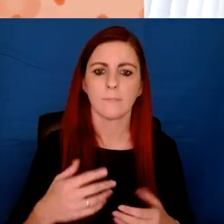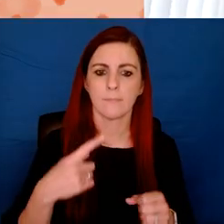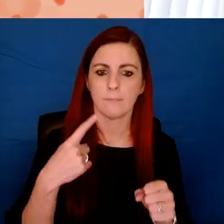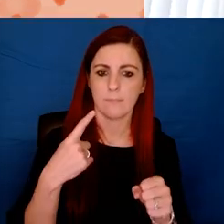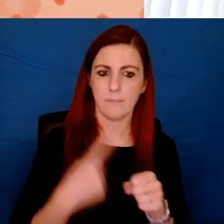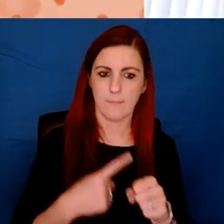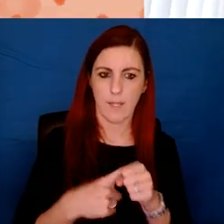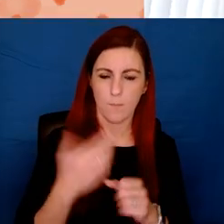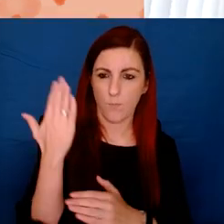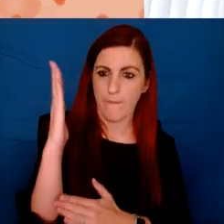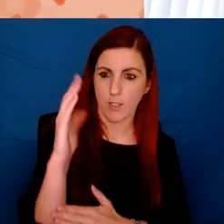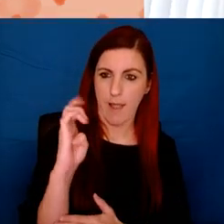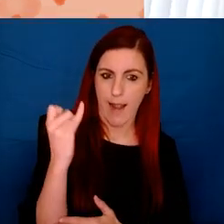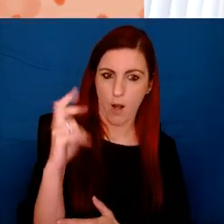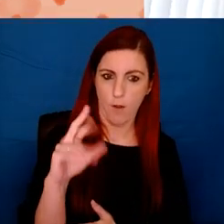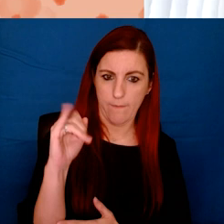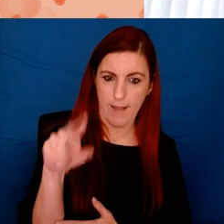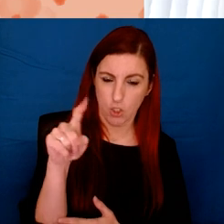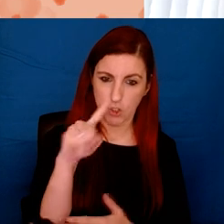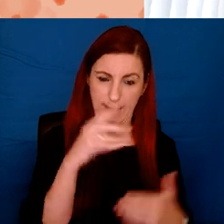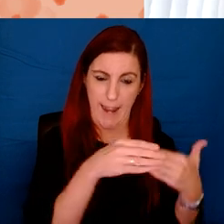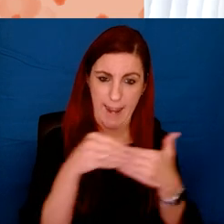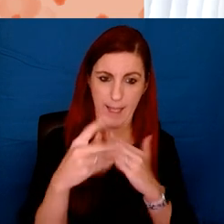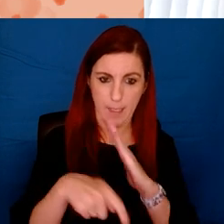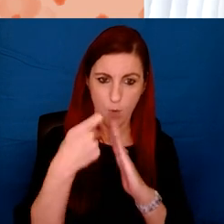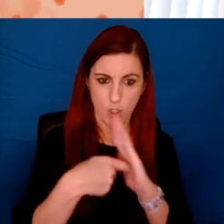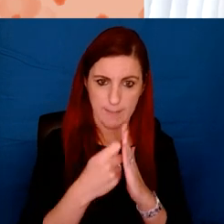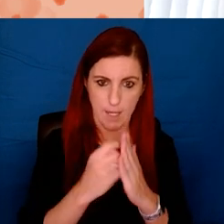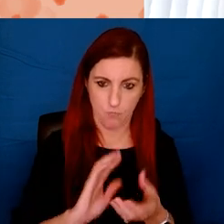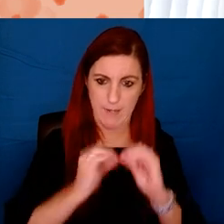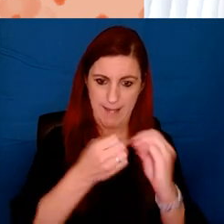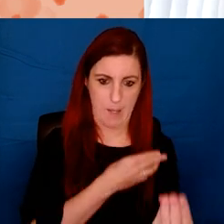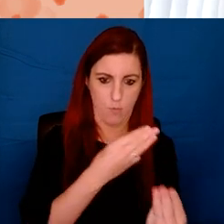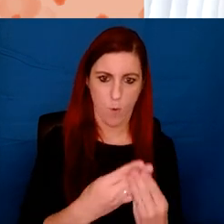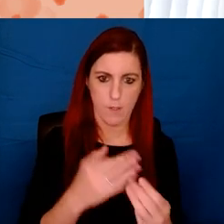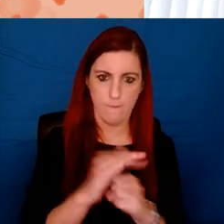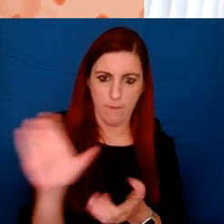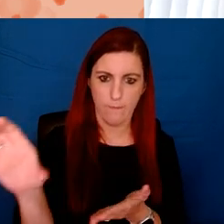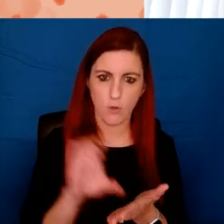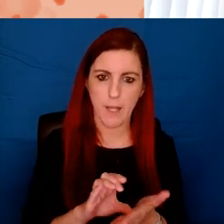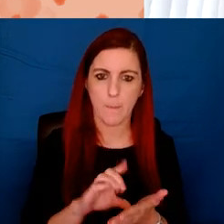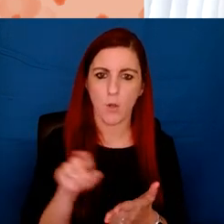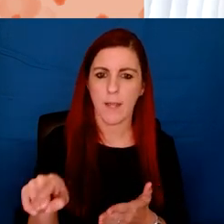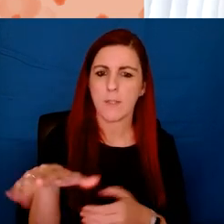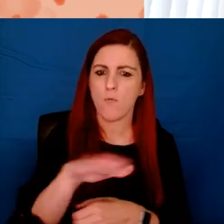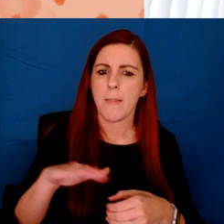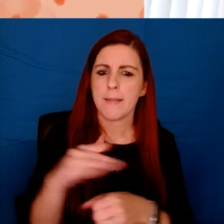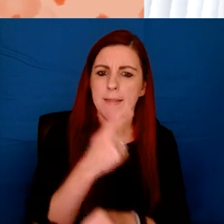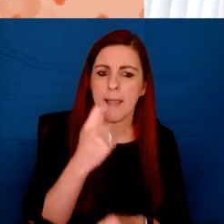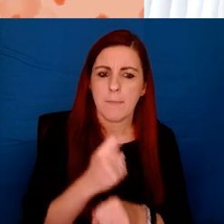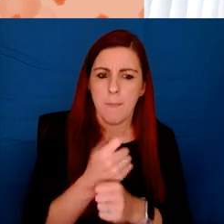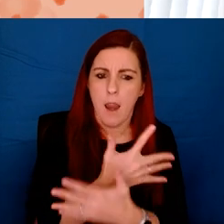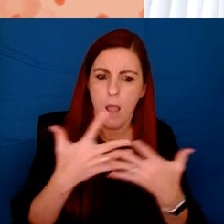So I think, again, it was Professor Eleanor Flynn who kind of spearheaded the project and put the proposal together for the funding. But it was really around the